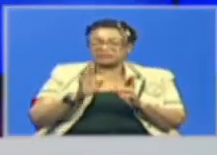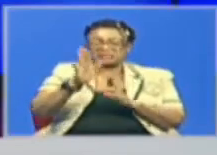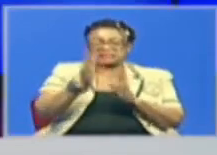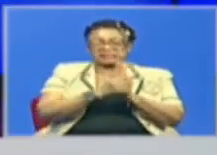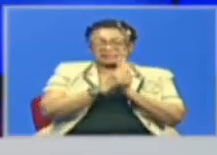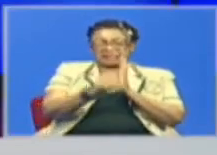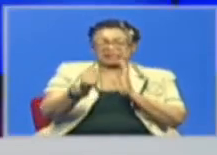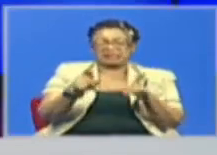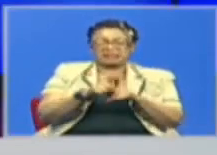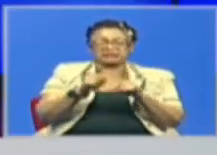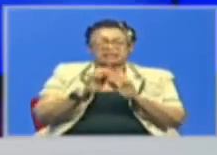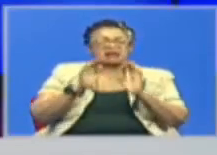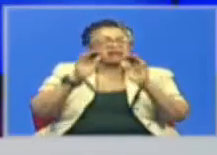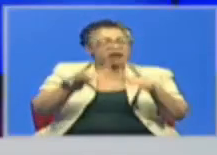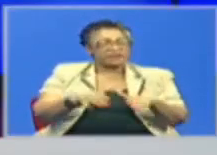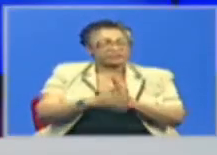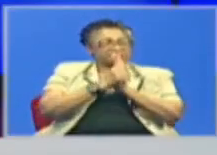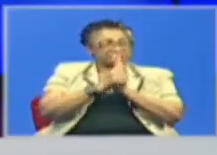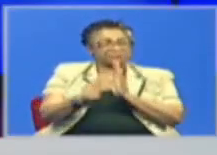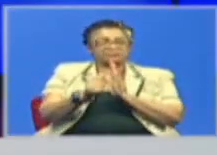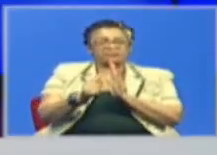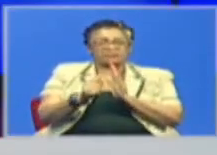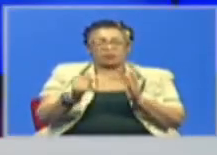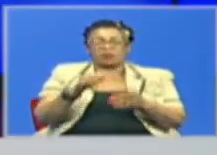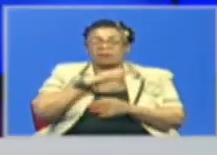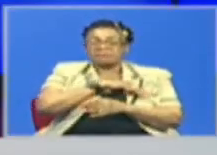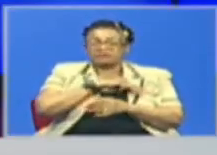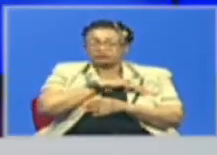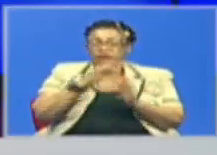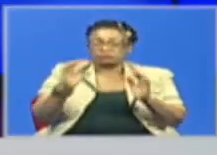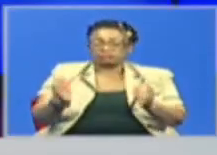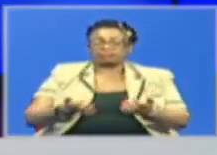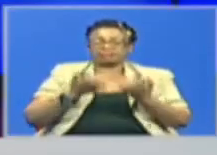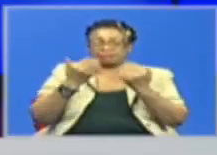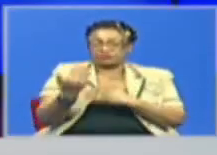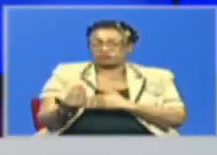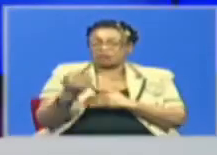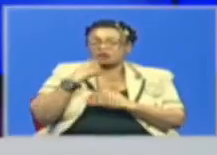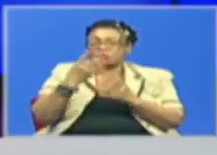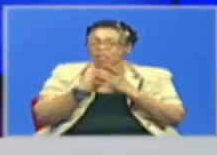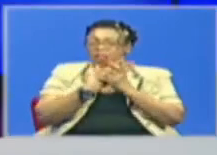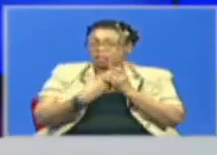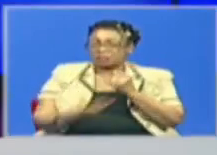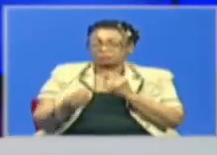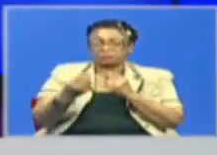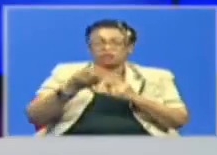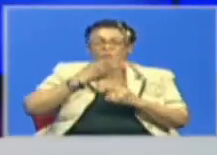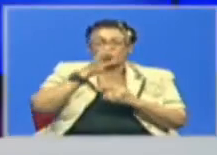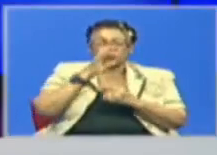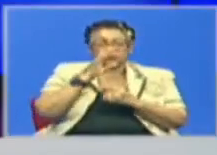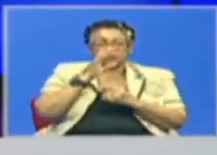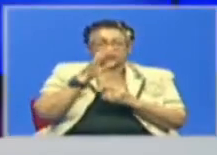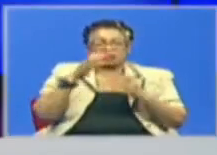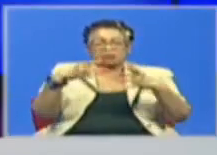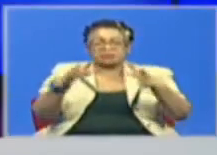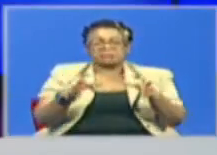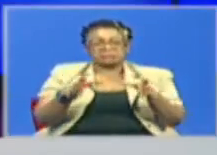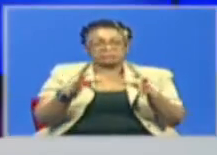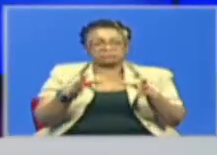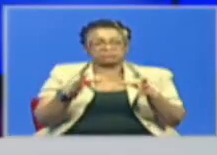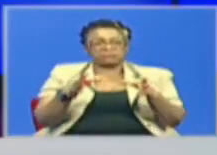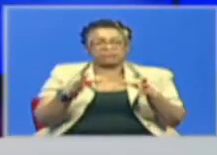dive master came in handy on a mission to retrieve a body of a child who drowned in a water body.